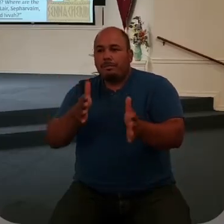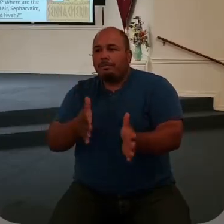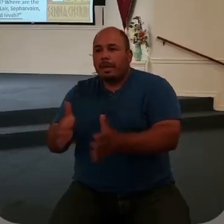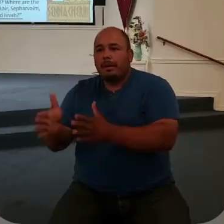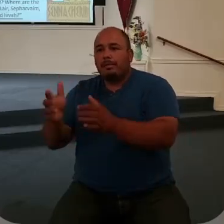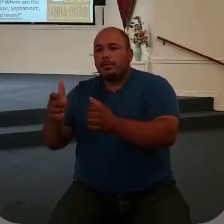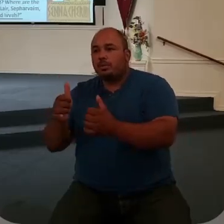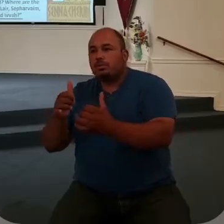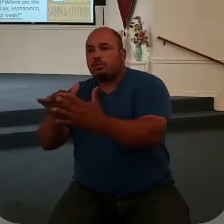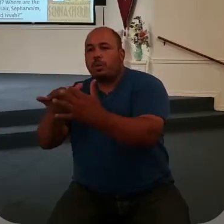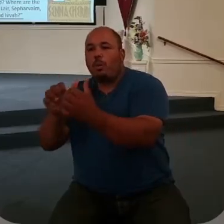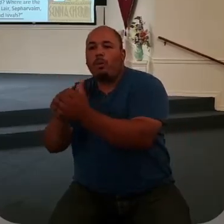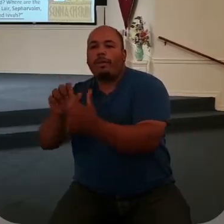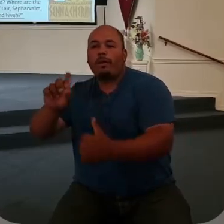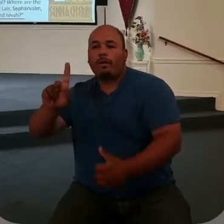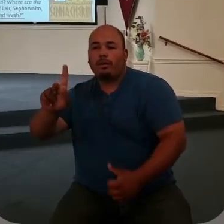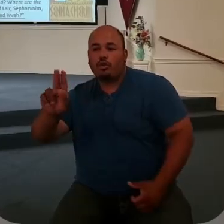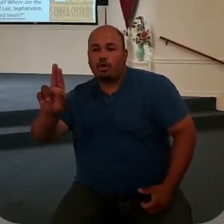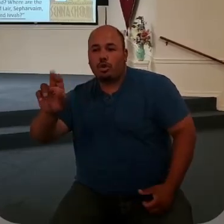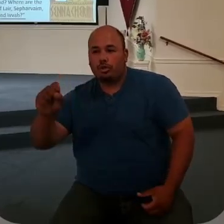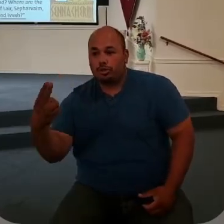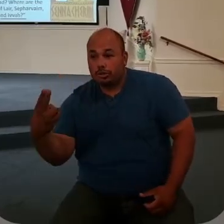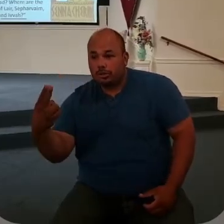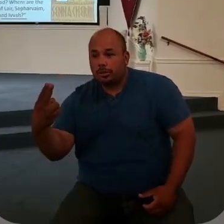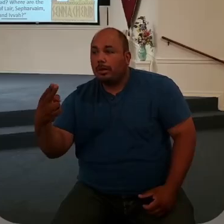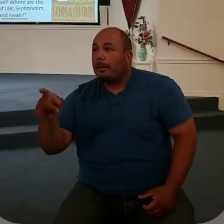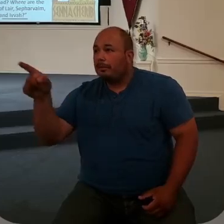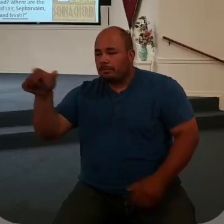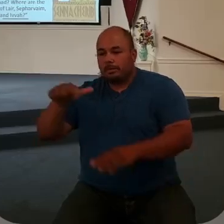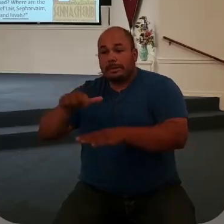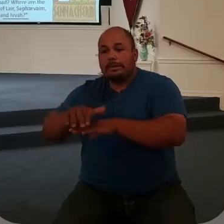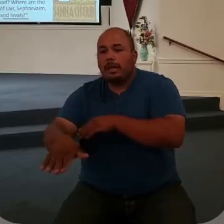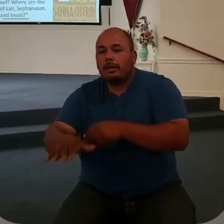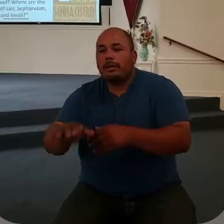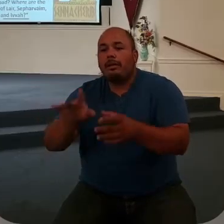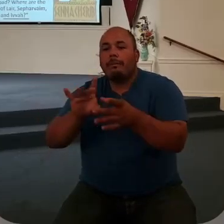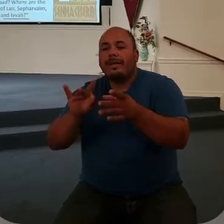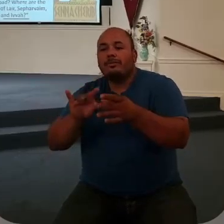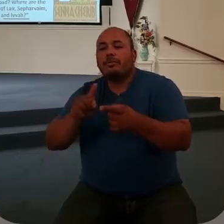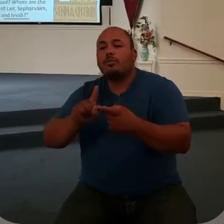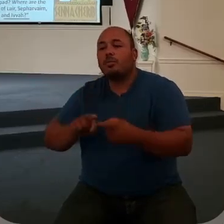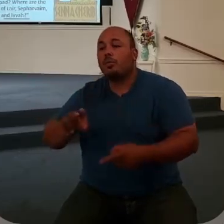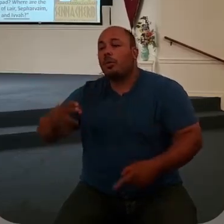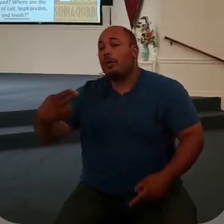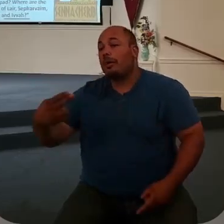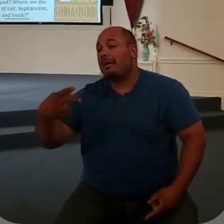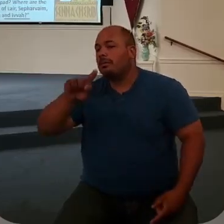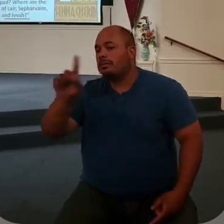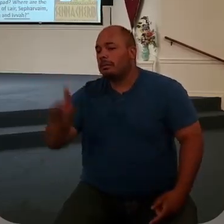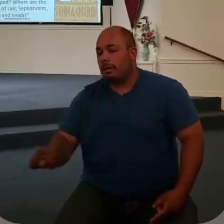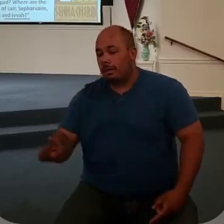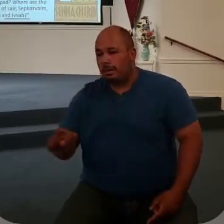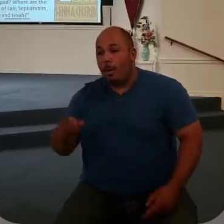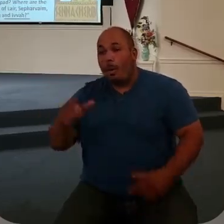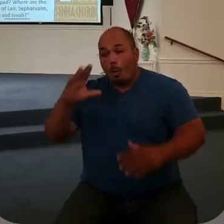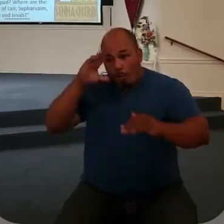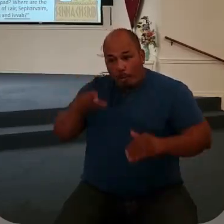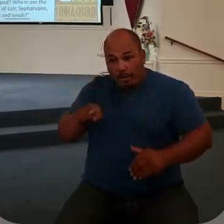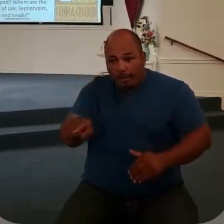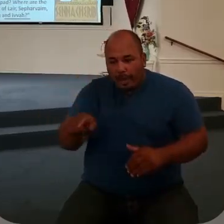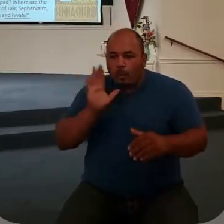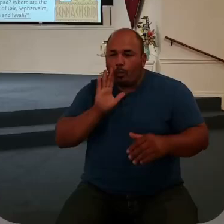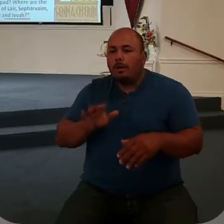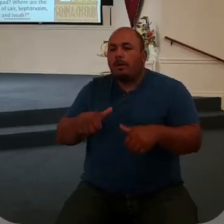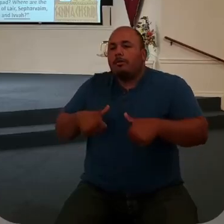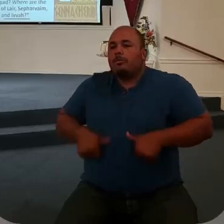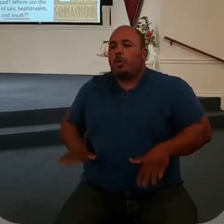in the meantime to intimidate Hezekiah, hoping Jerusalem would just surrender. That would make his life a lot easier. And again, he made the mistake